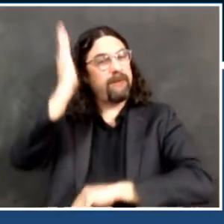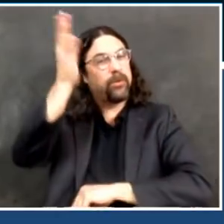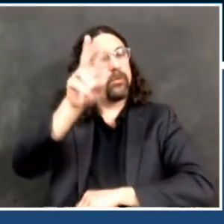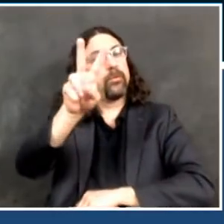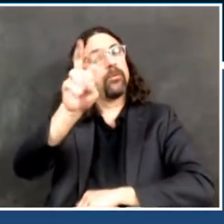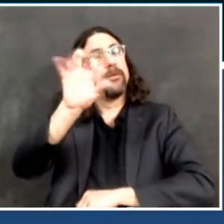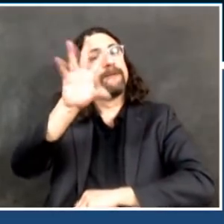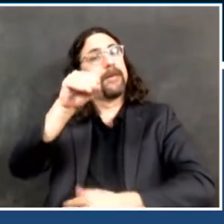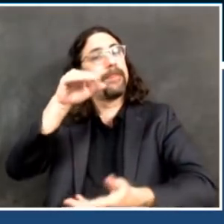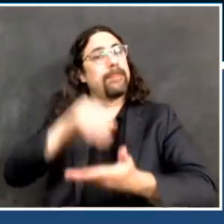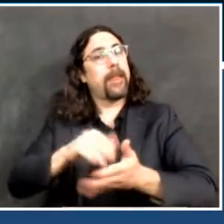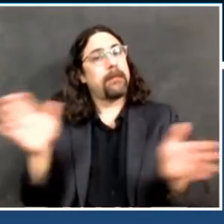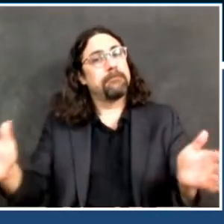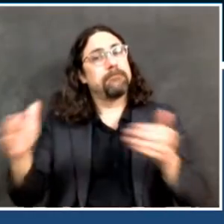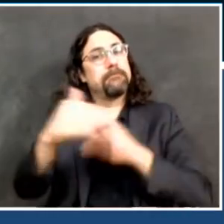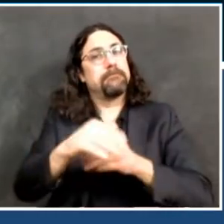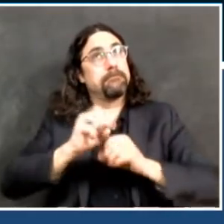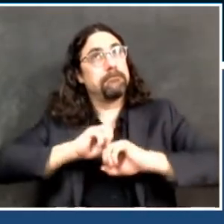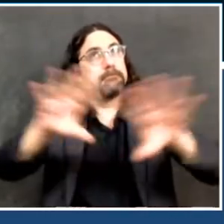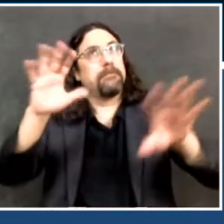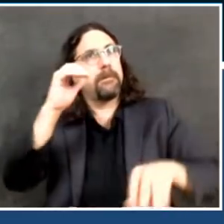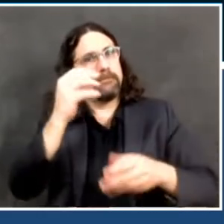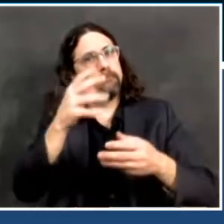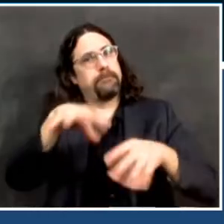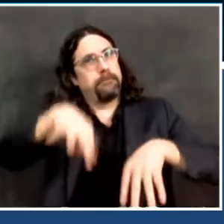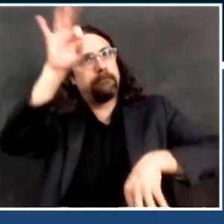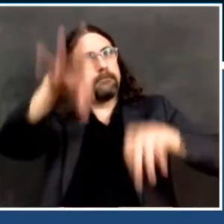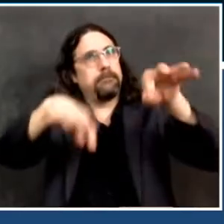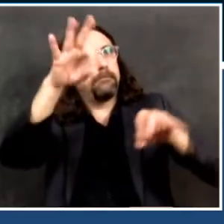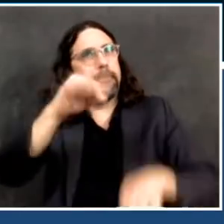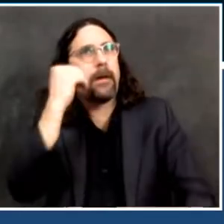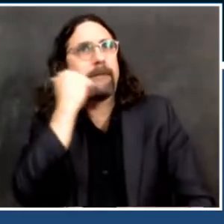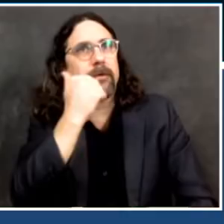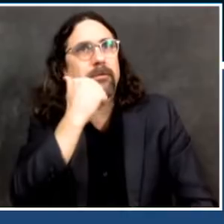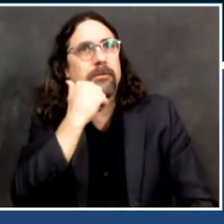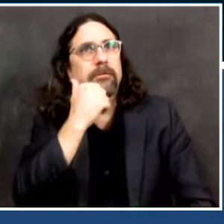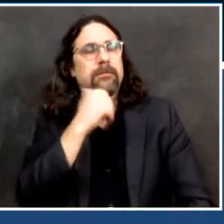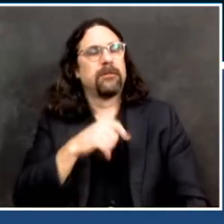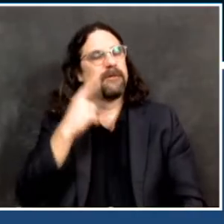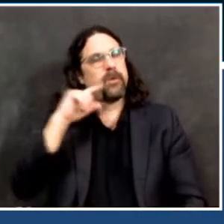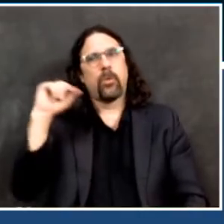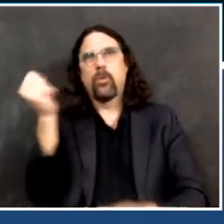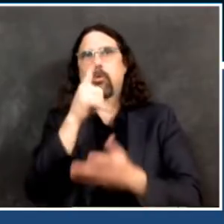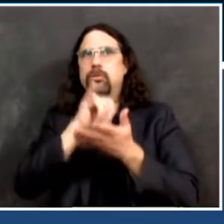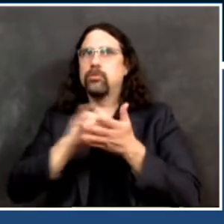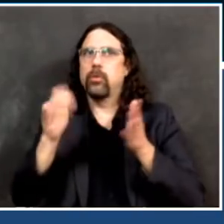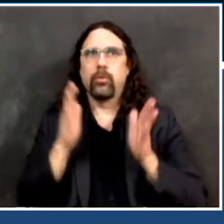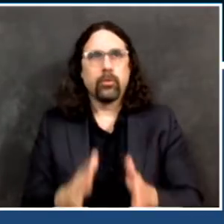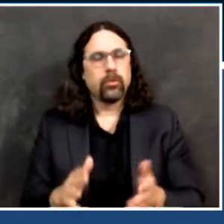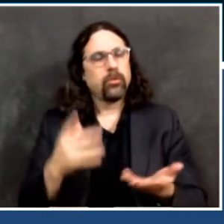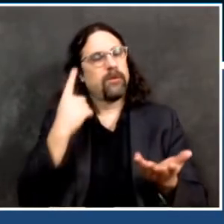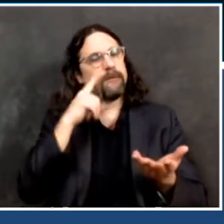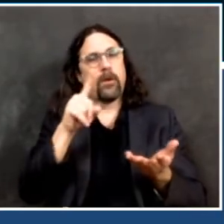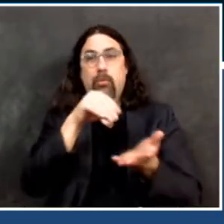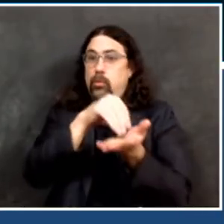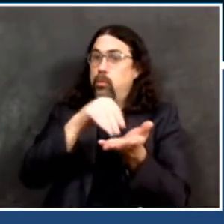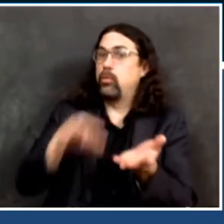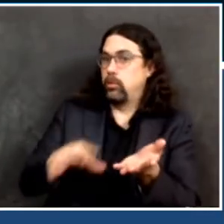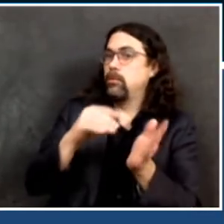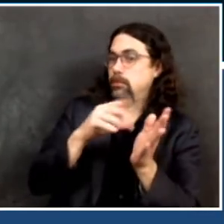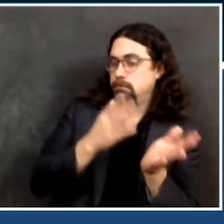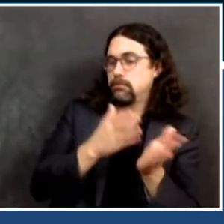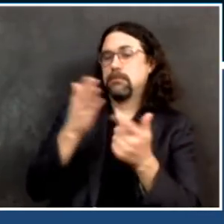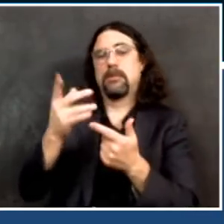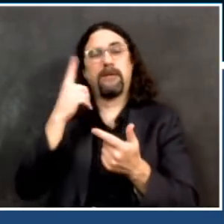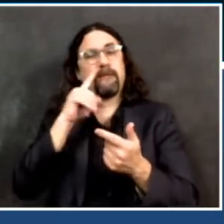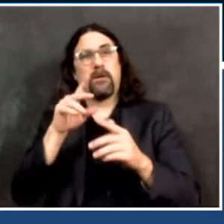students, families, adults. We are also continuing to do senior meal deliveries. Over 300,000 meals have been delivered,